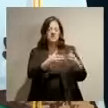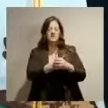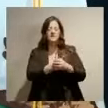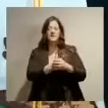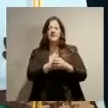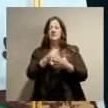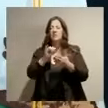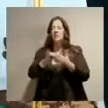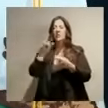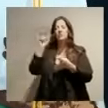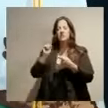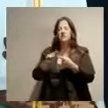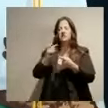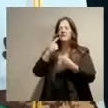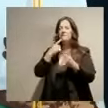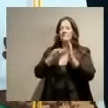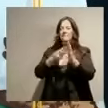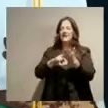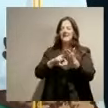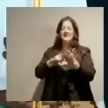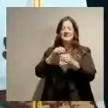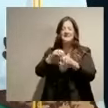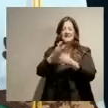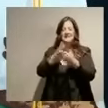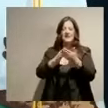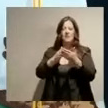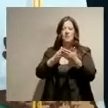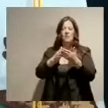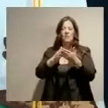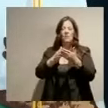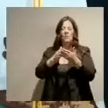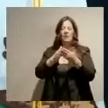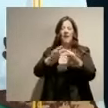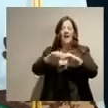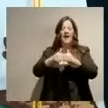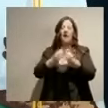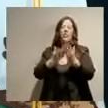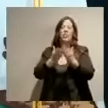reductions should be mitigated somewhat by other funds. Okay, thanks.